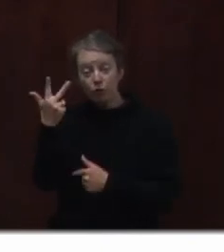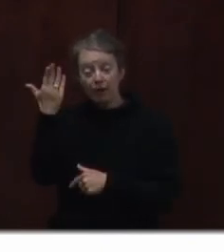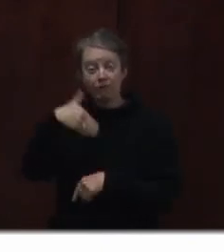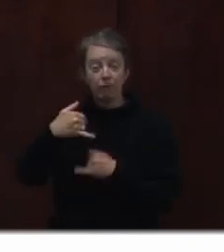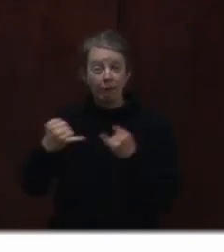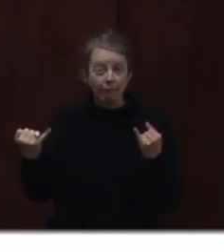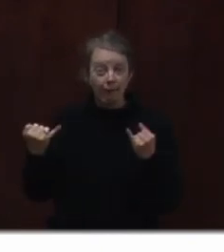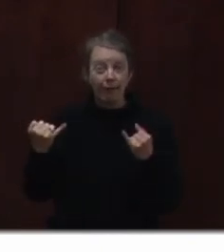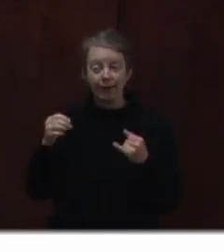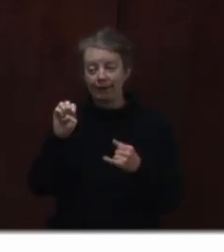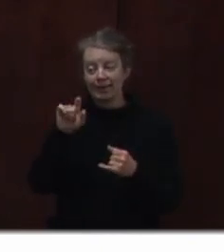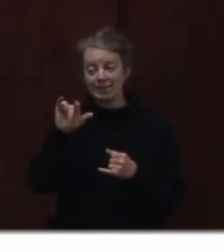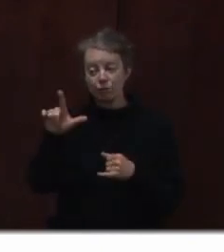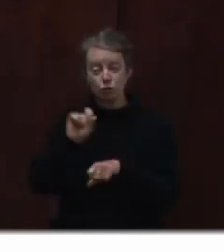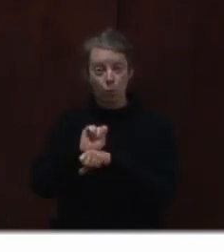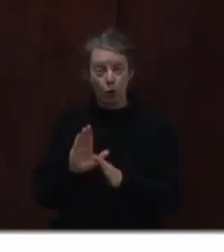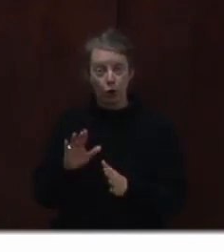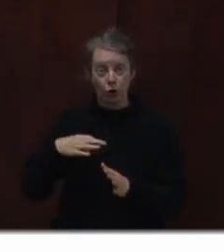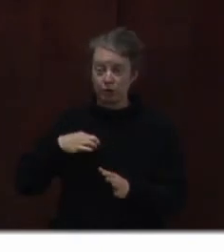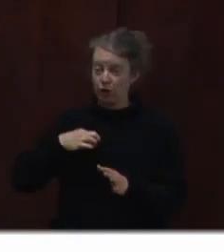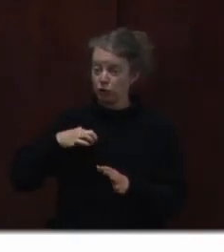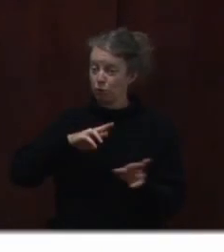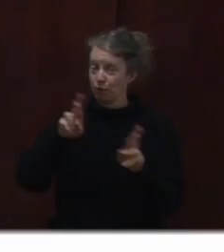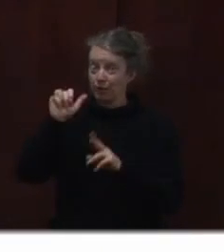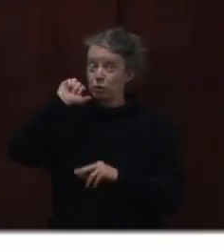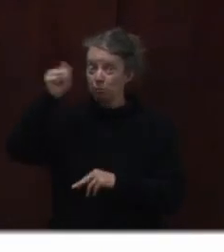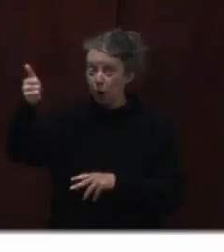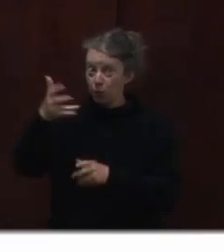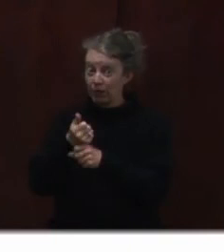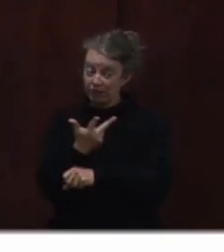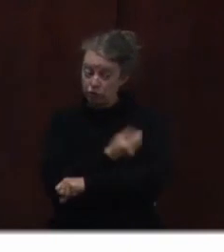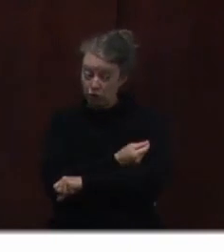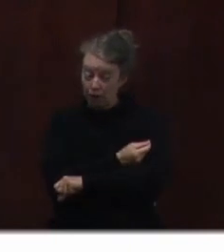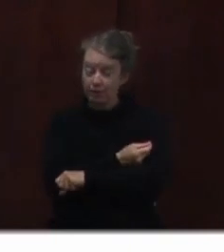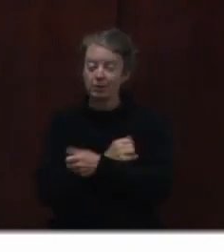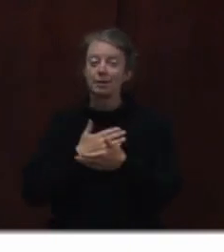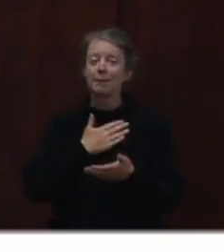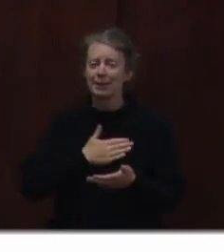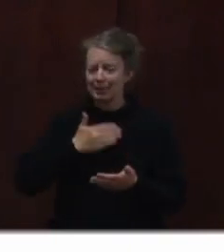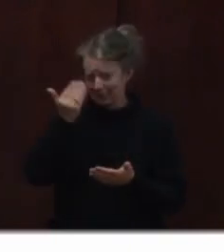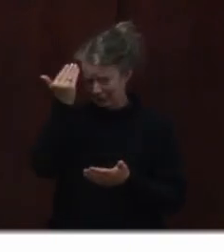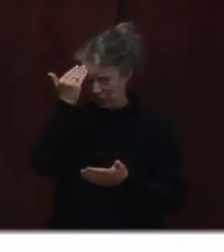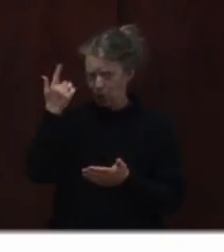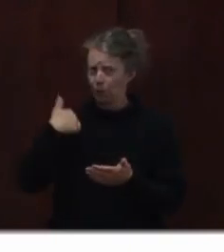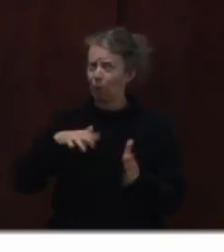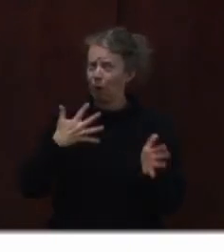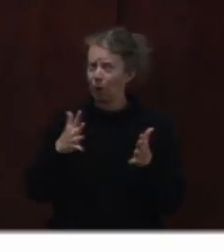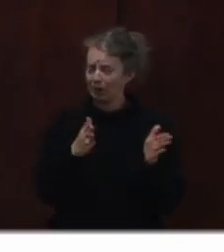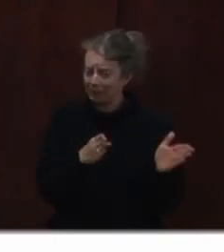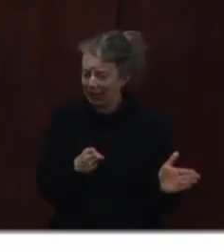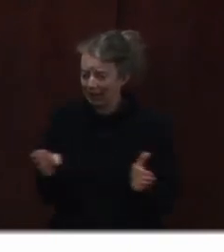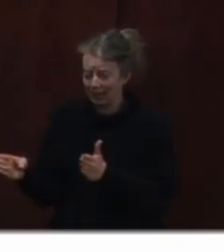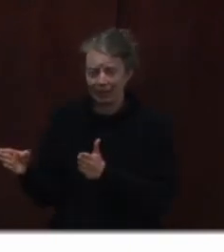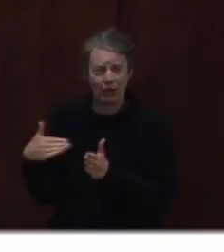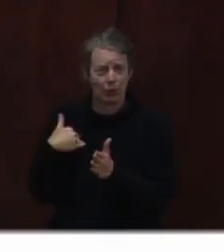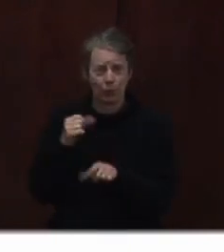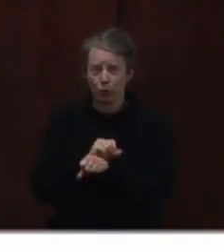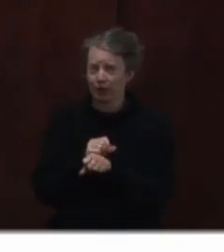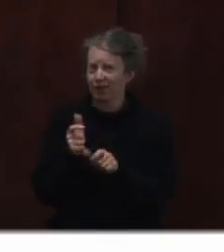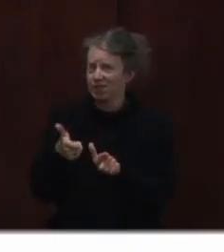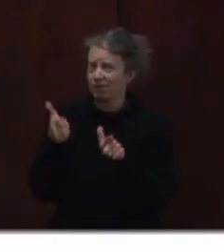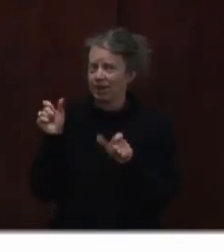eligible beginning tomorrow, please know that we had things planned and we are working as quickly as we can